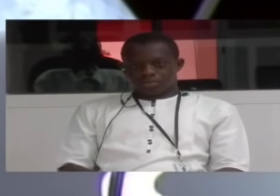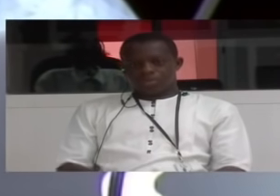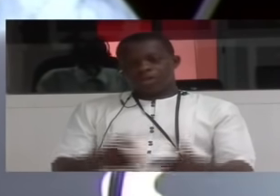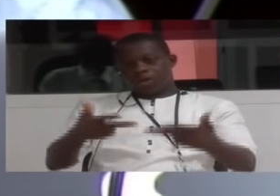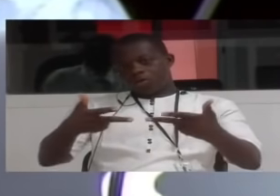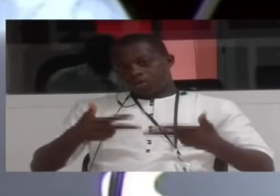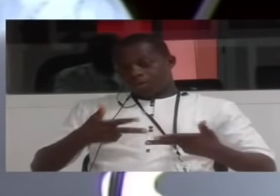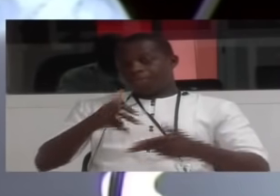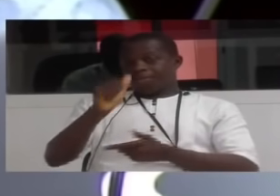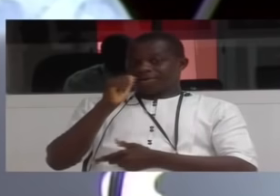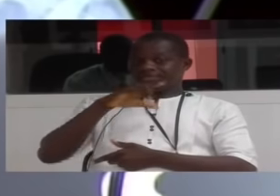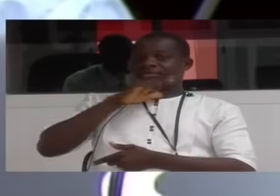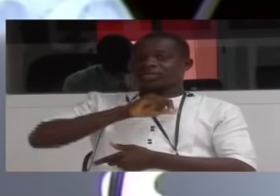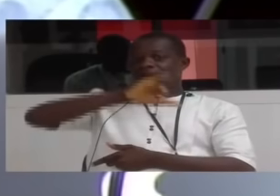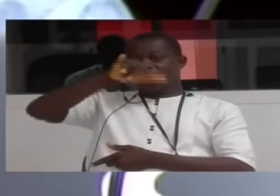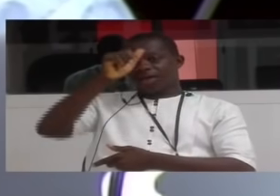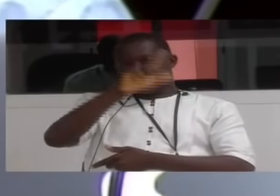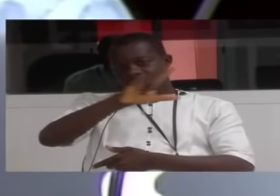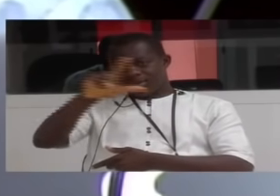Welcome back, Mr. Jallow.